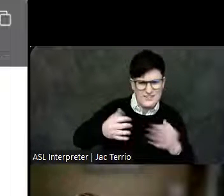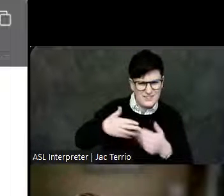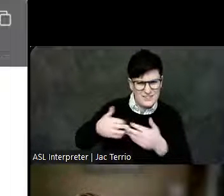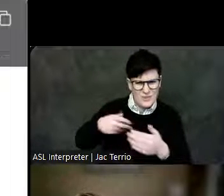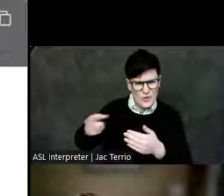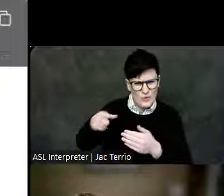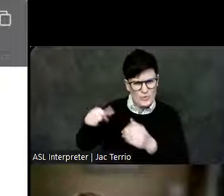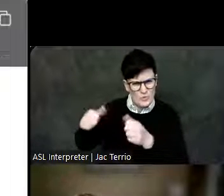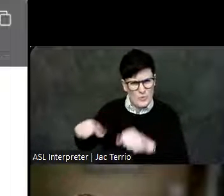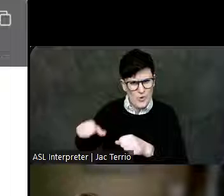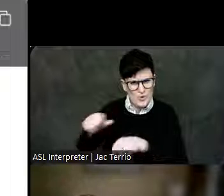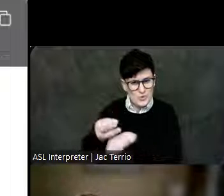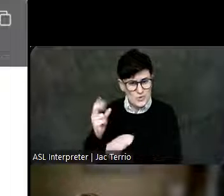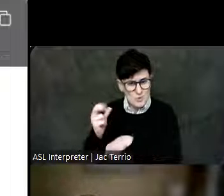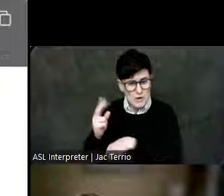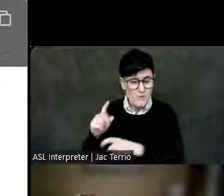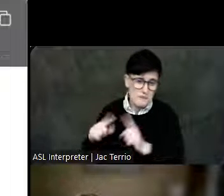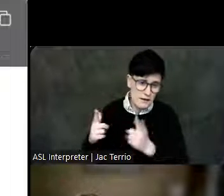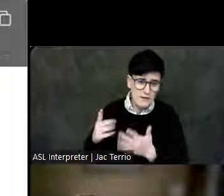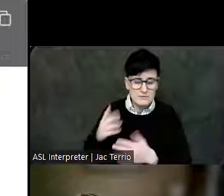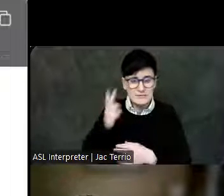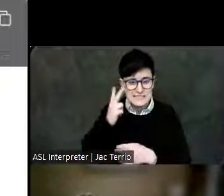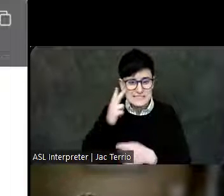But that might be a good place to do that.